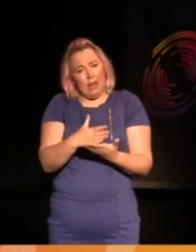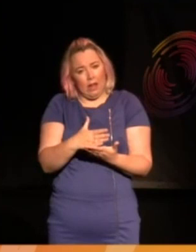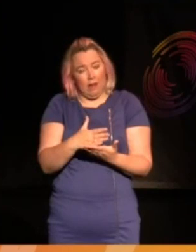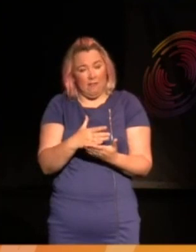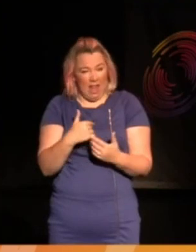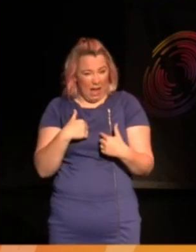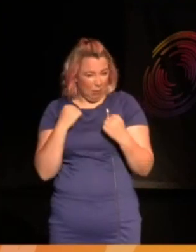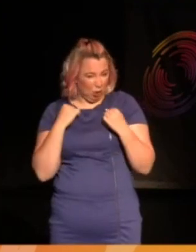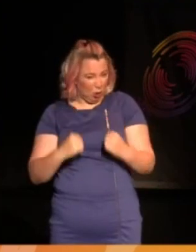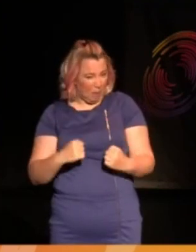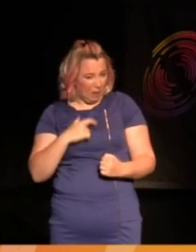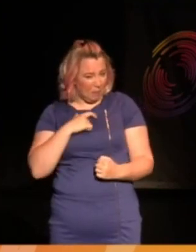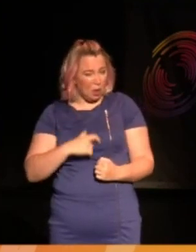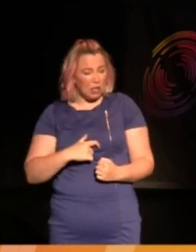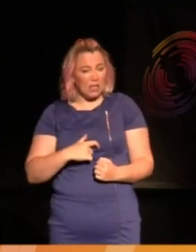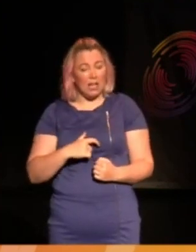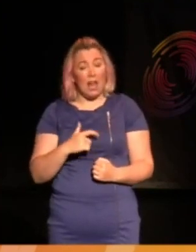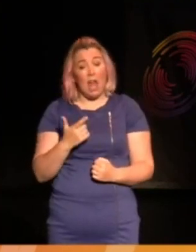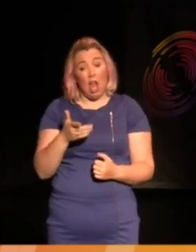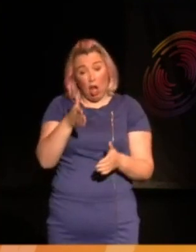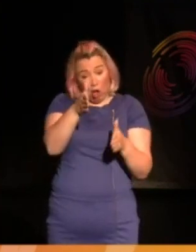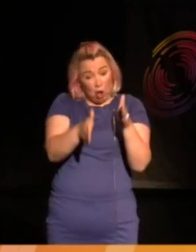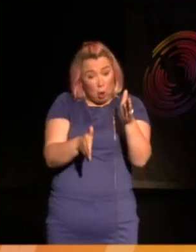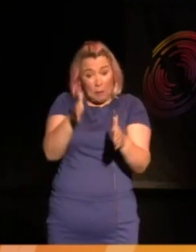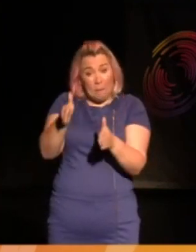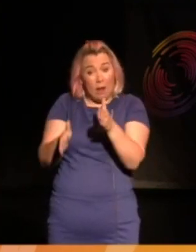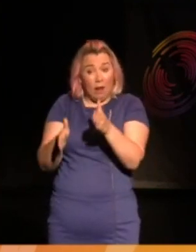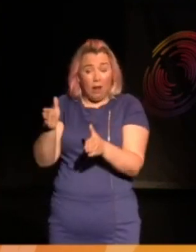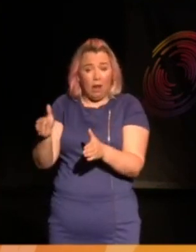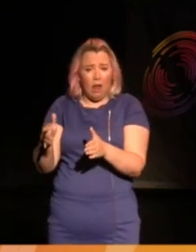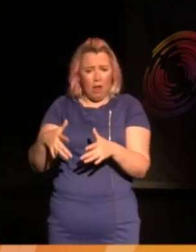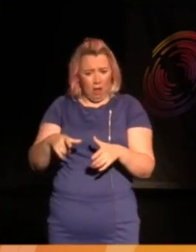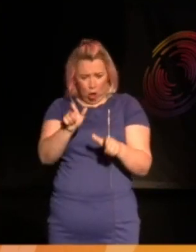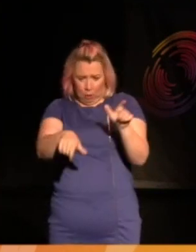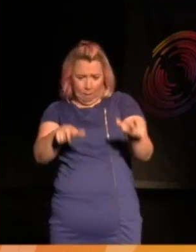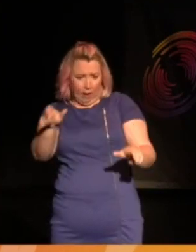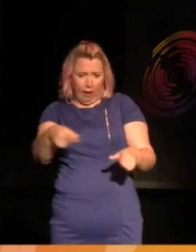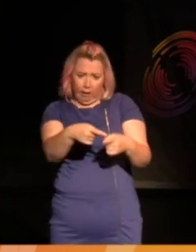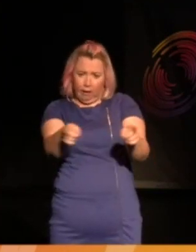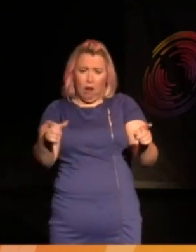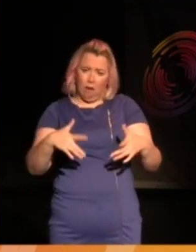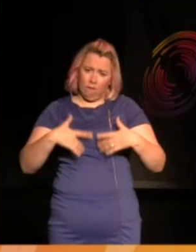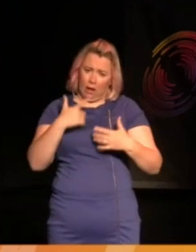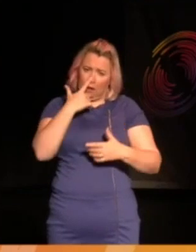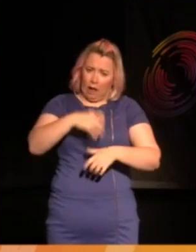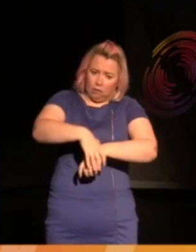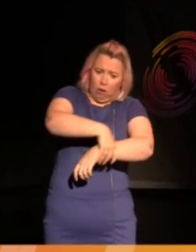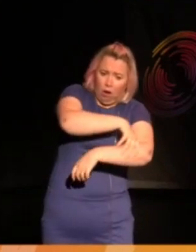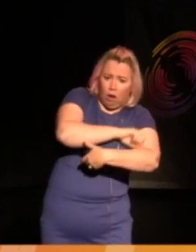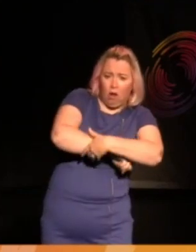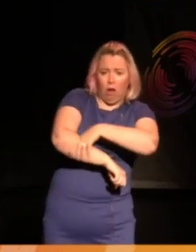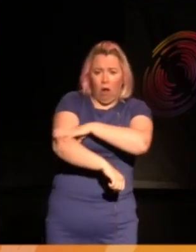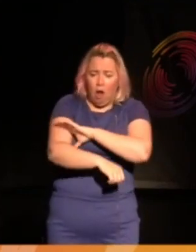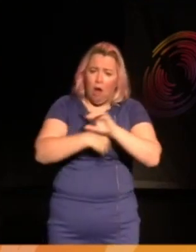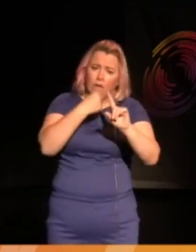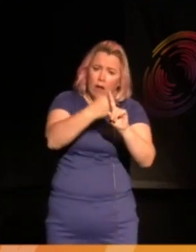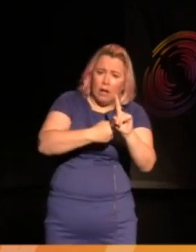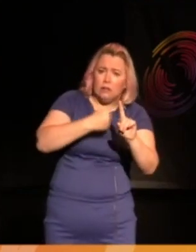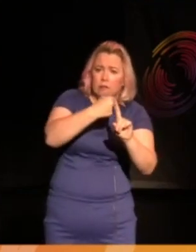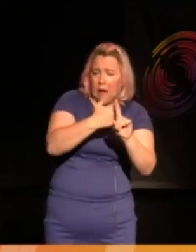stubbornly that human beings are up to the task. And so